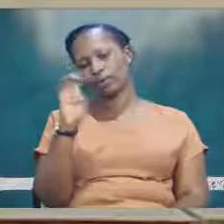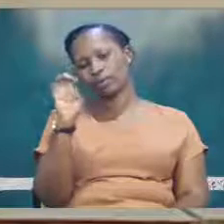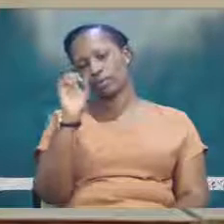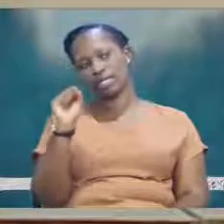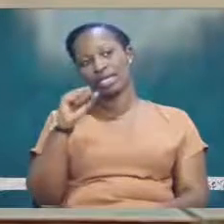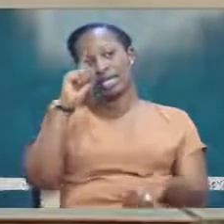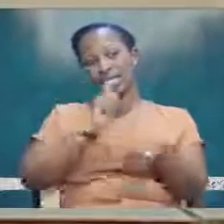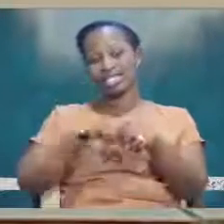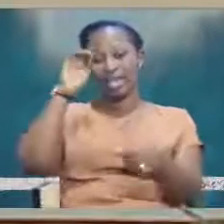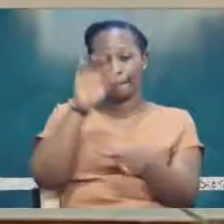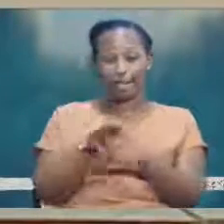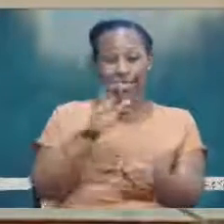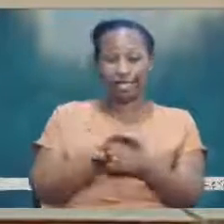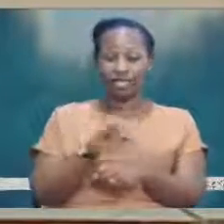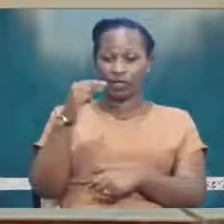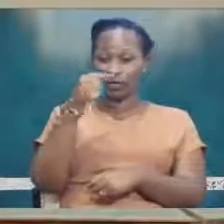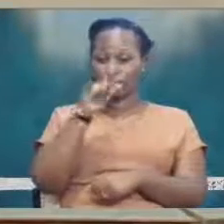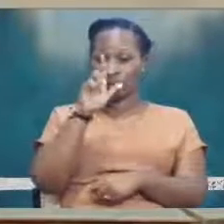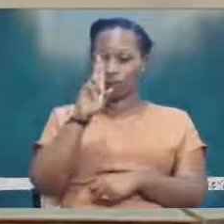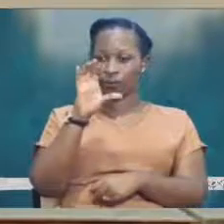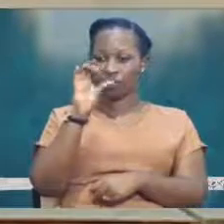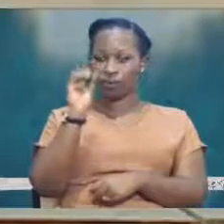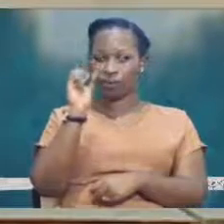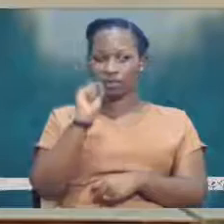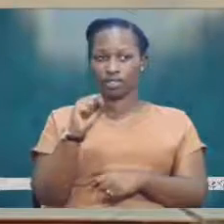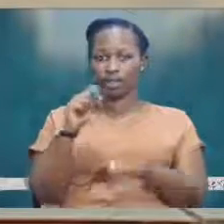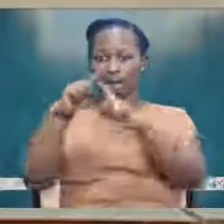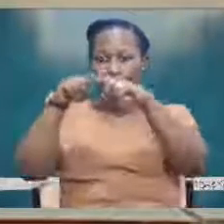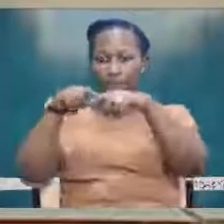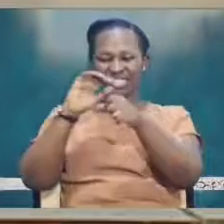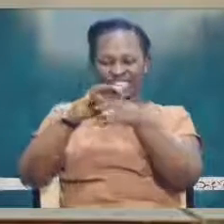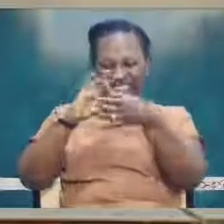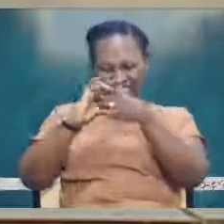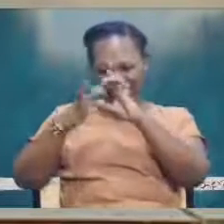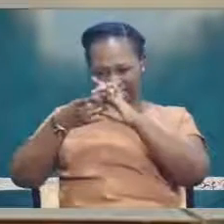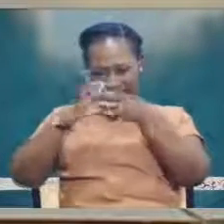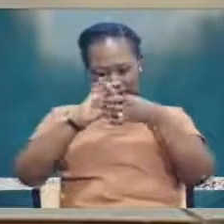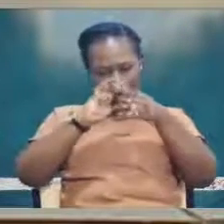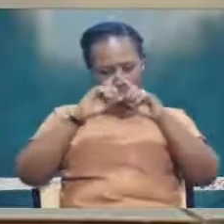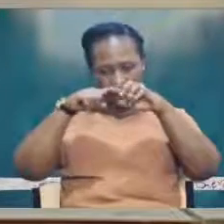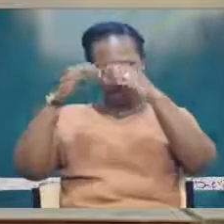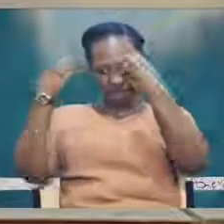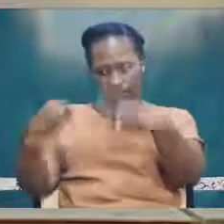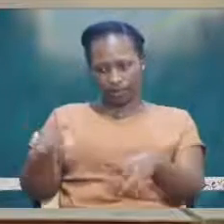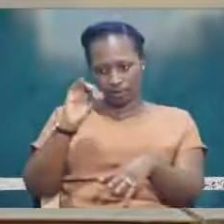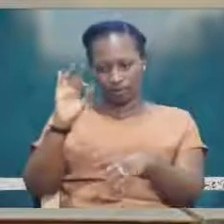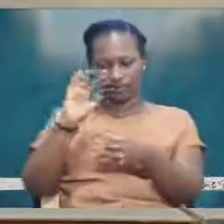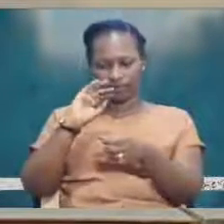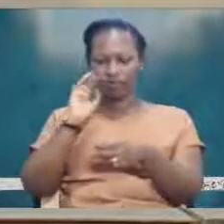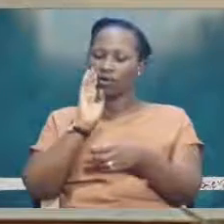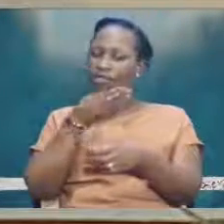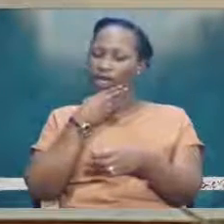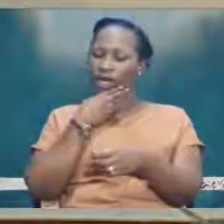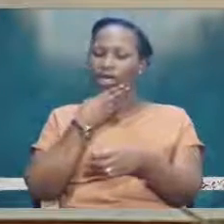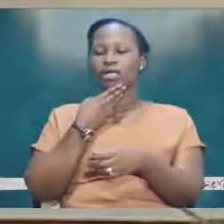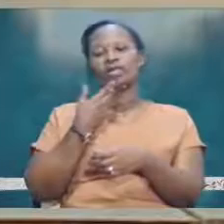combine together by loss of water, they form starch. Where do we find starch?